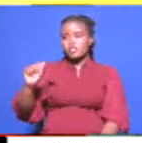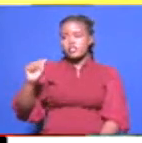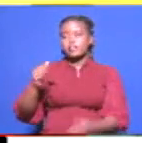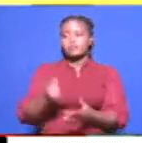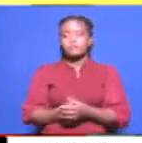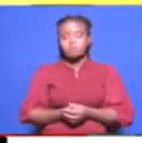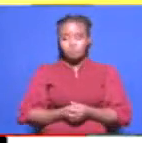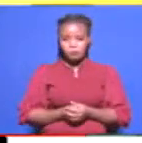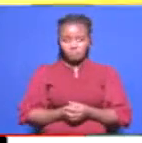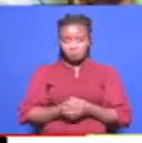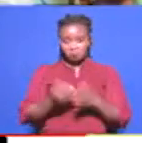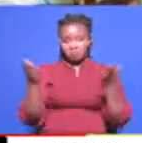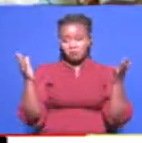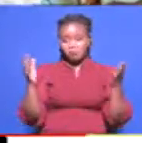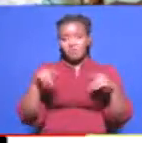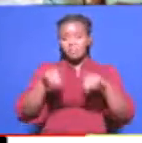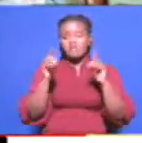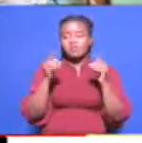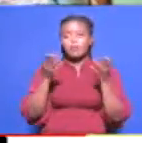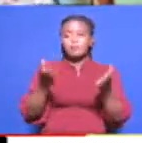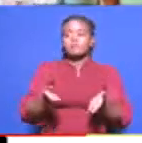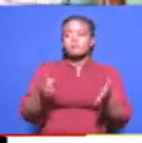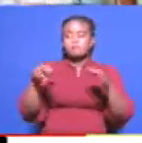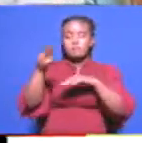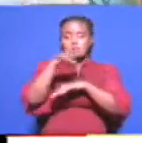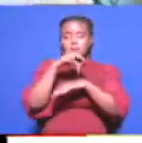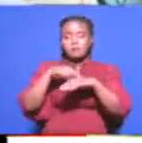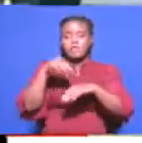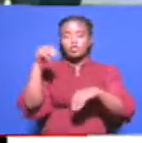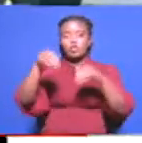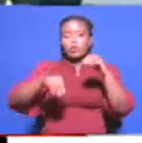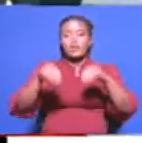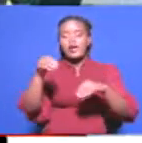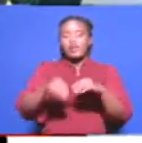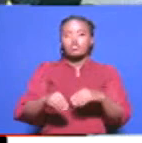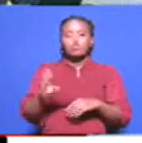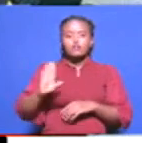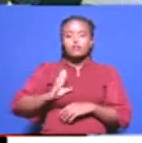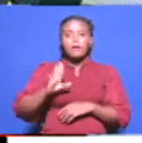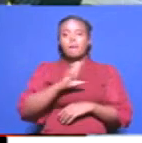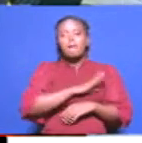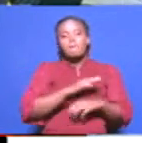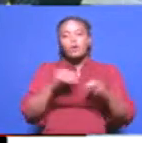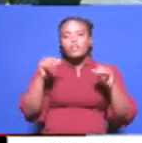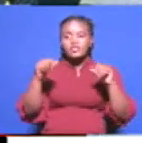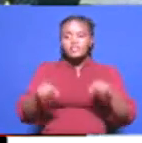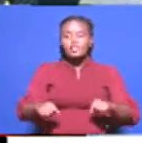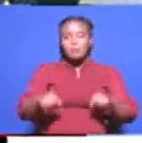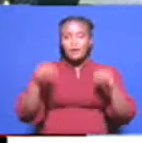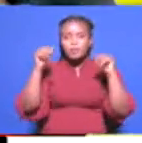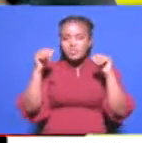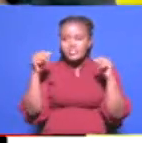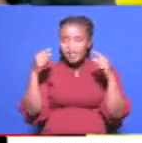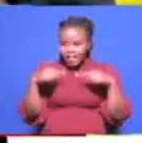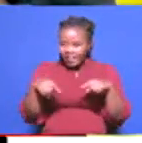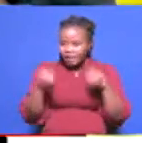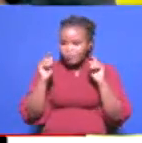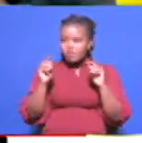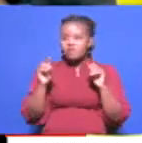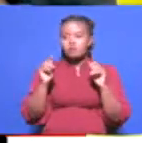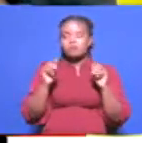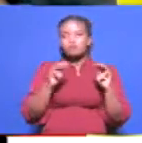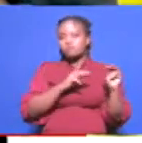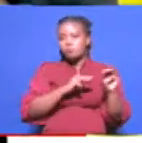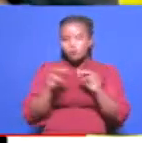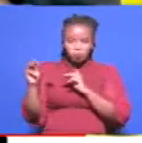The drama resulted in UDA National Elections Board Chairperson Anthony Mwaura announcing postponement of the exercise in